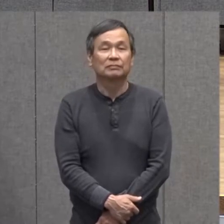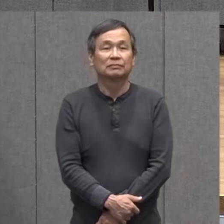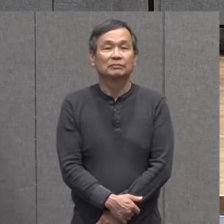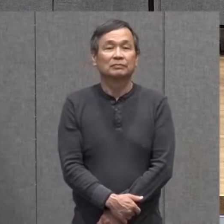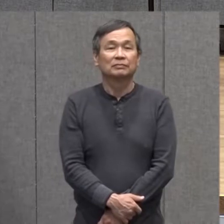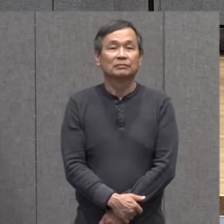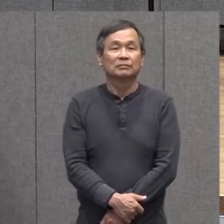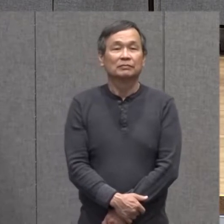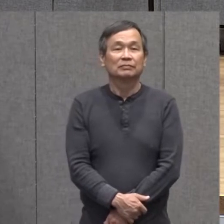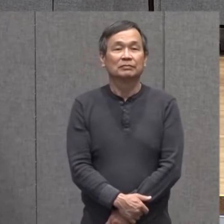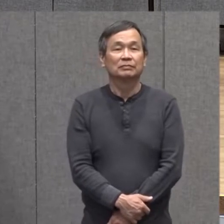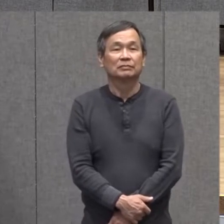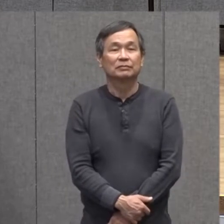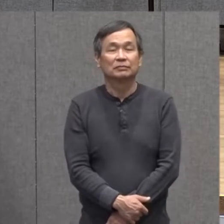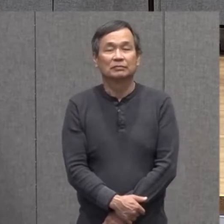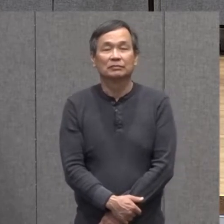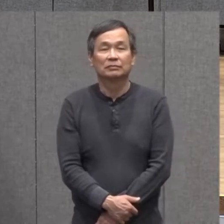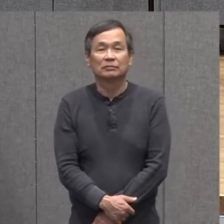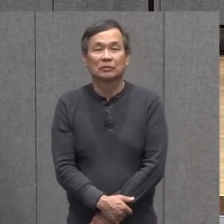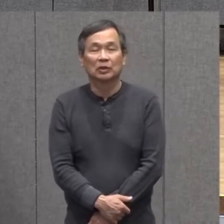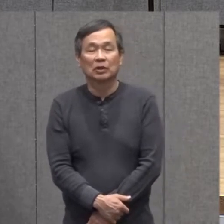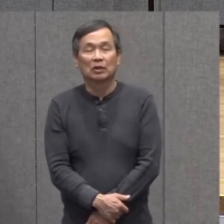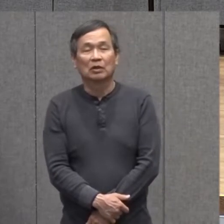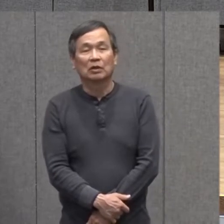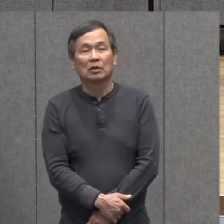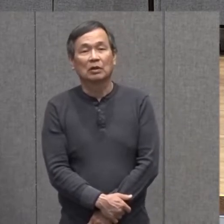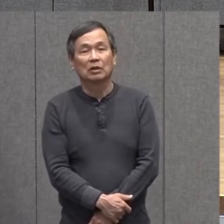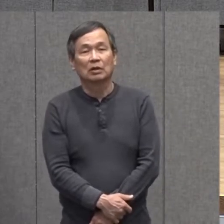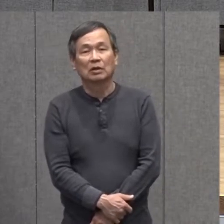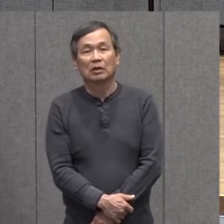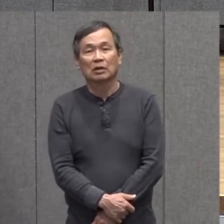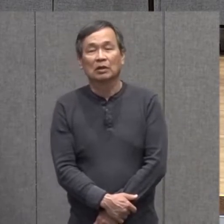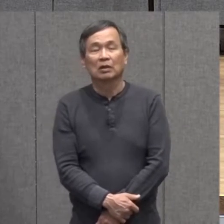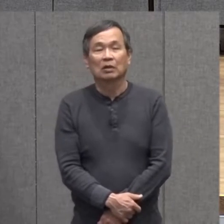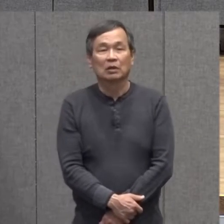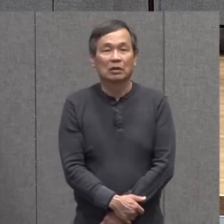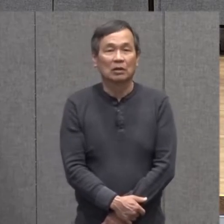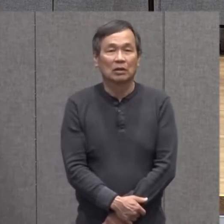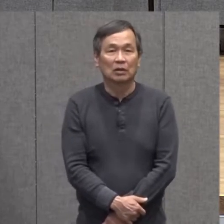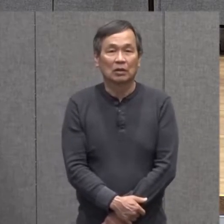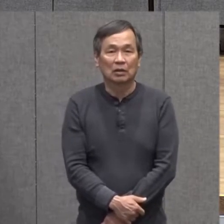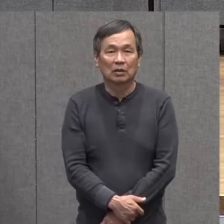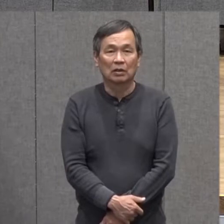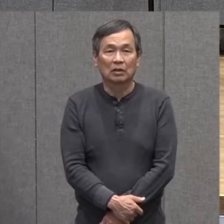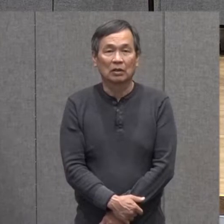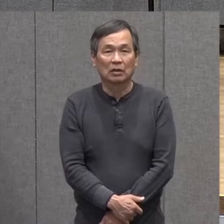lentamente. And one last breath here. Respira profundo.